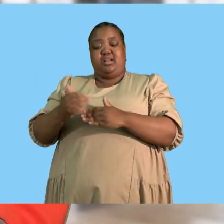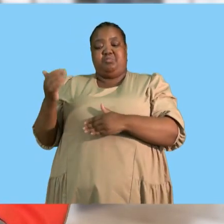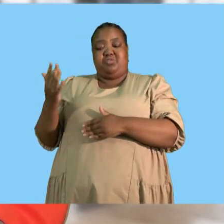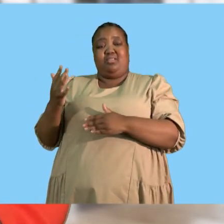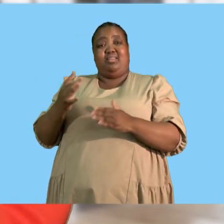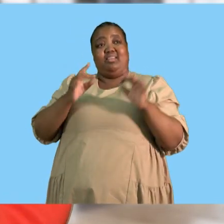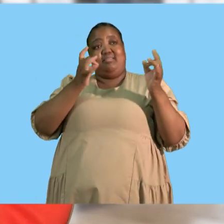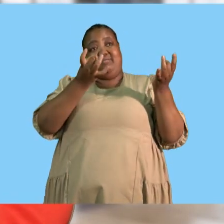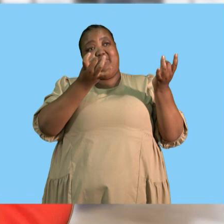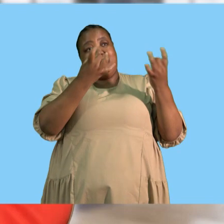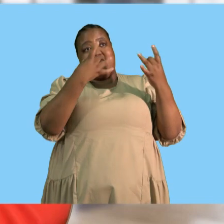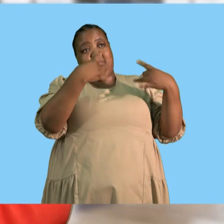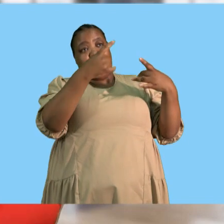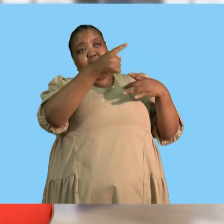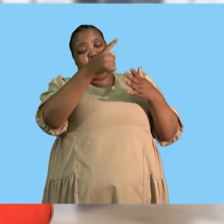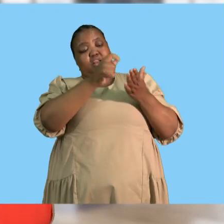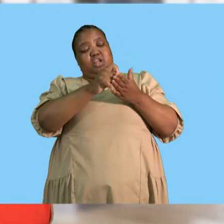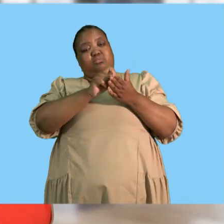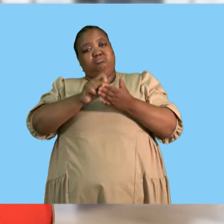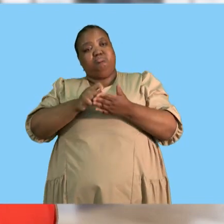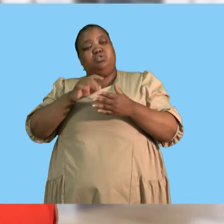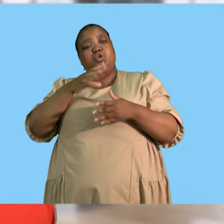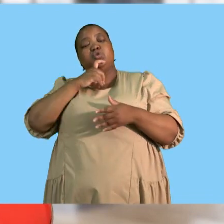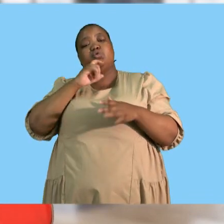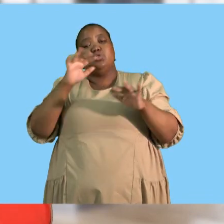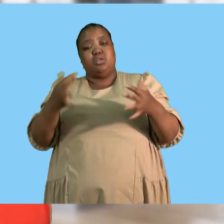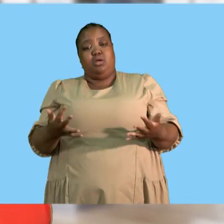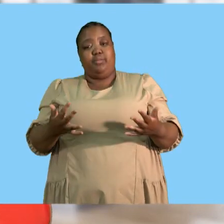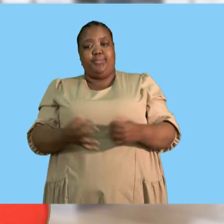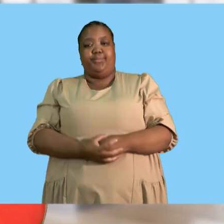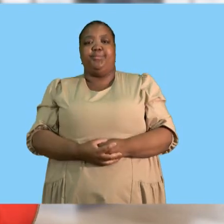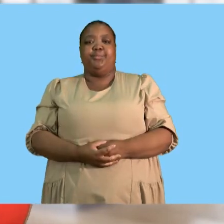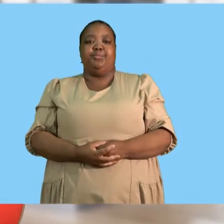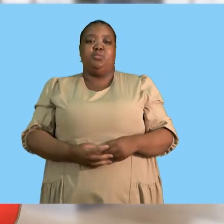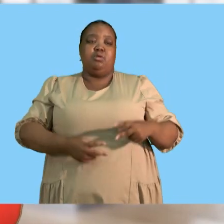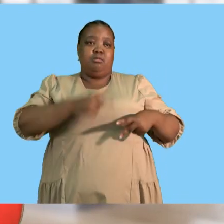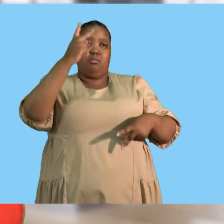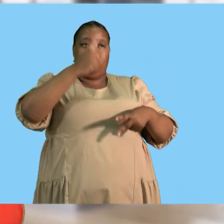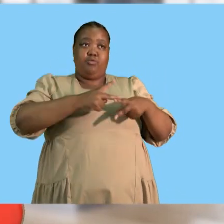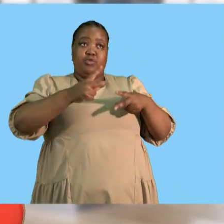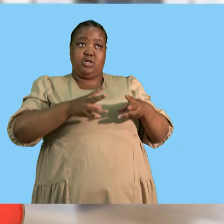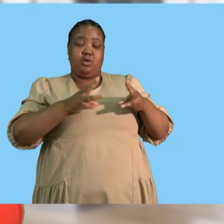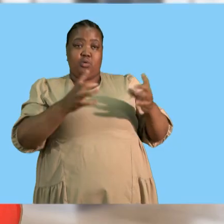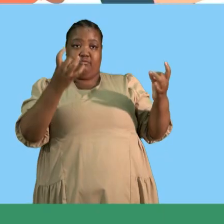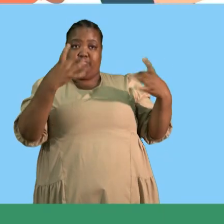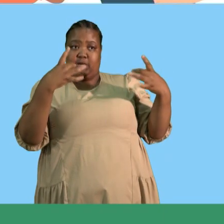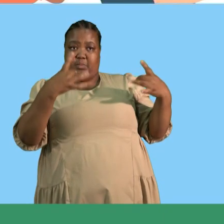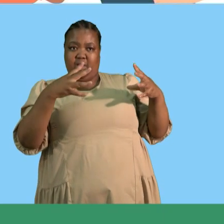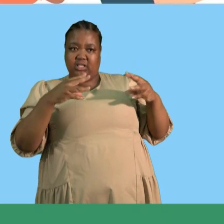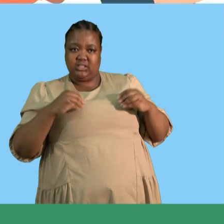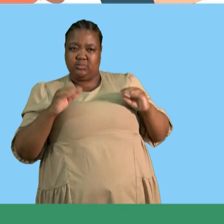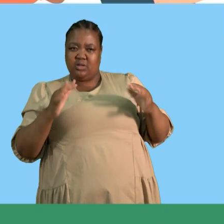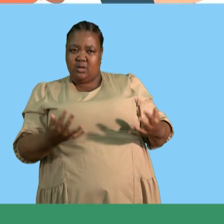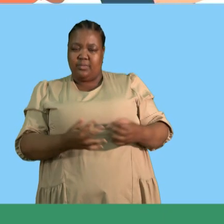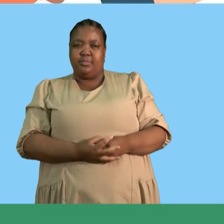presentation. Then let's look at how do we then handle feedback in a professional manner. You must